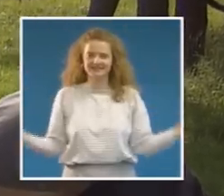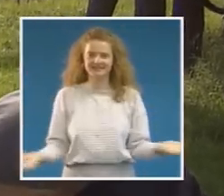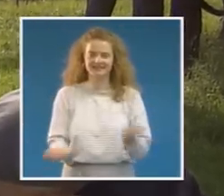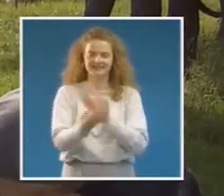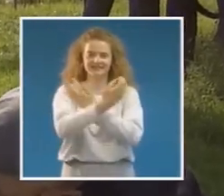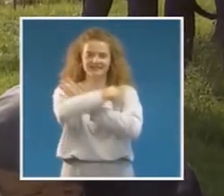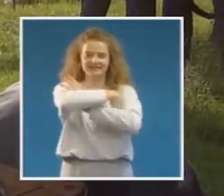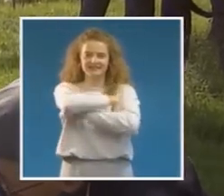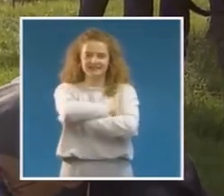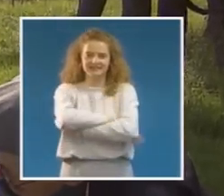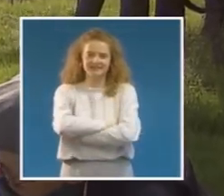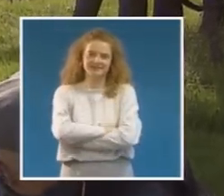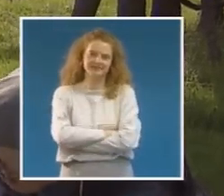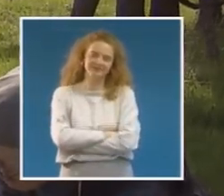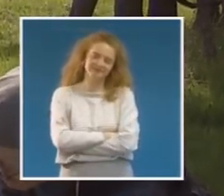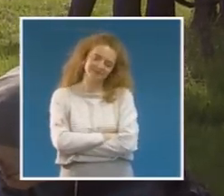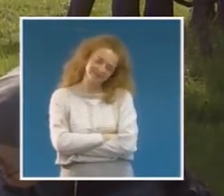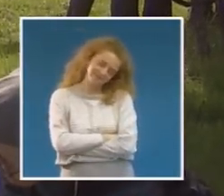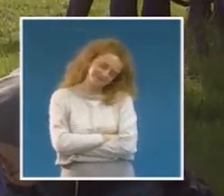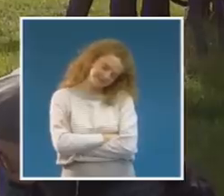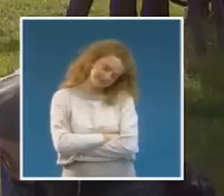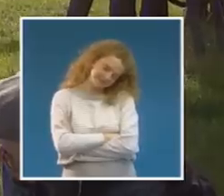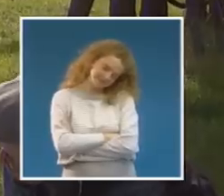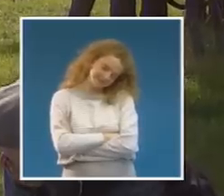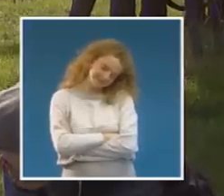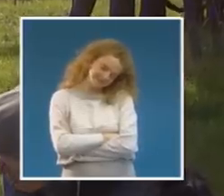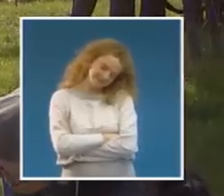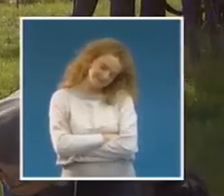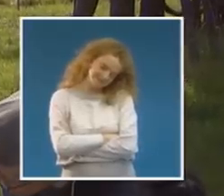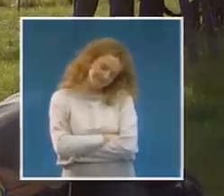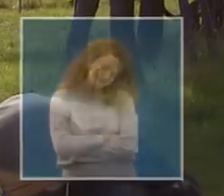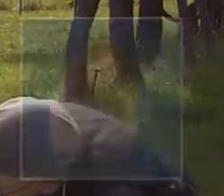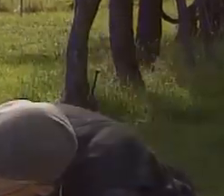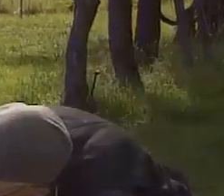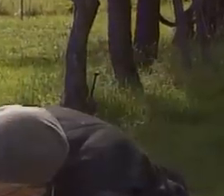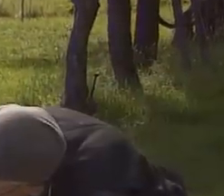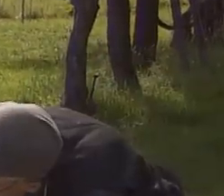way he folds his arms and takes a little nap.